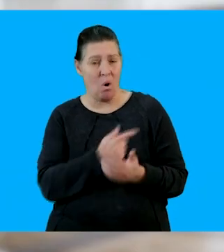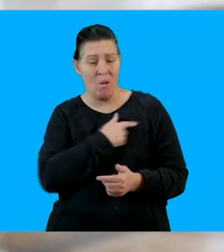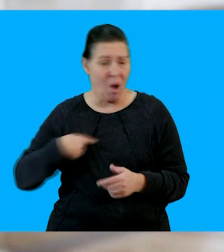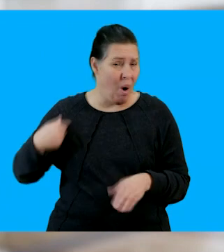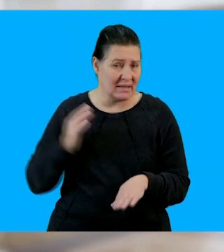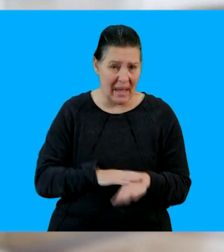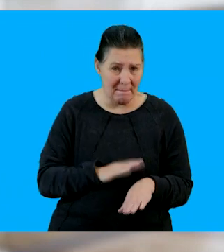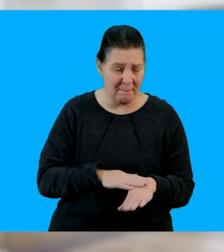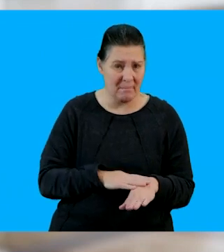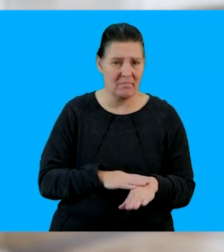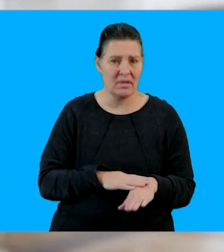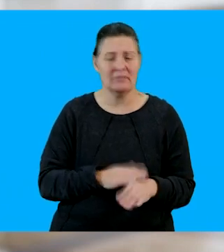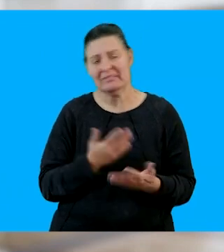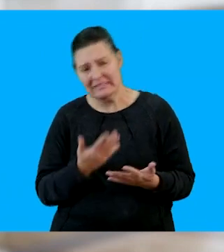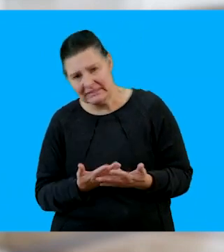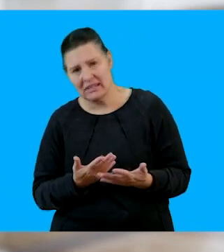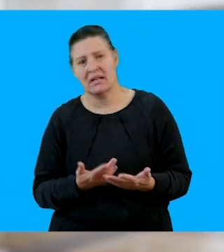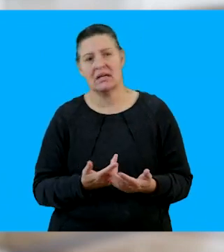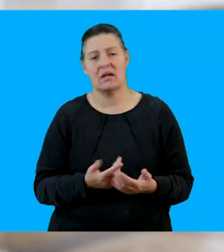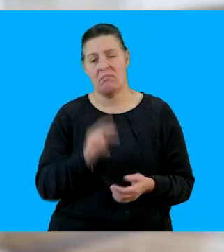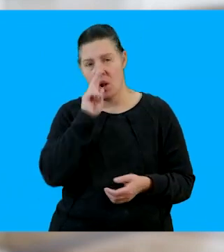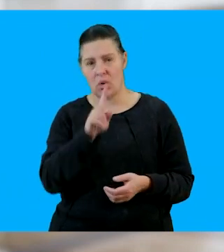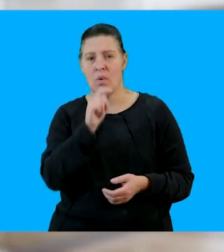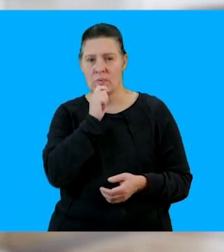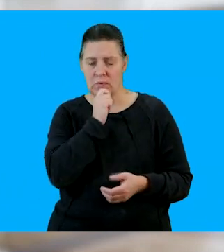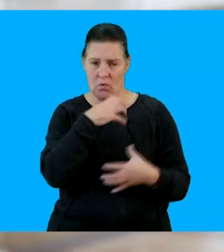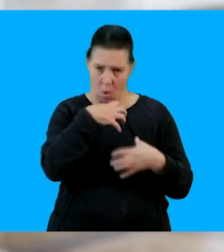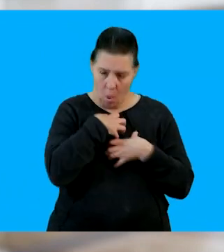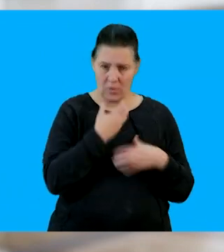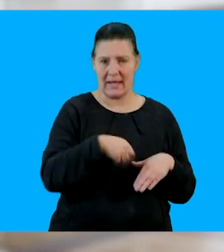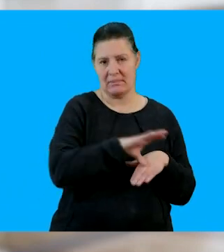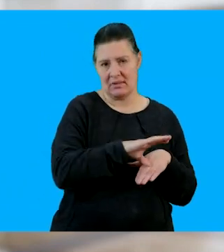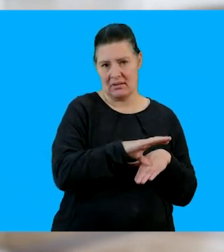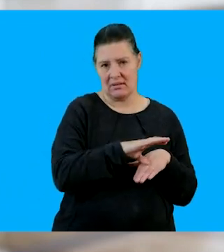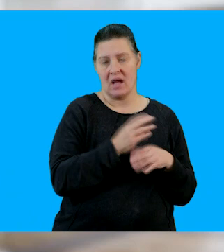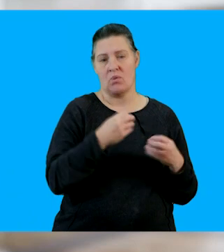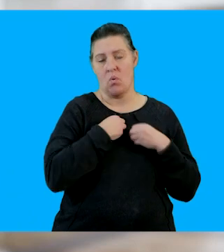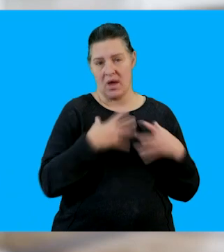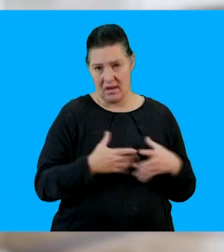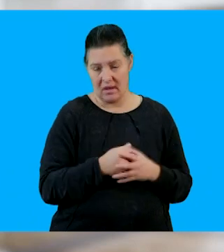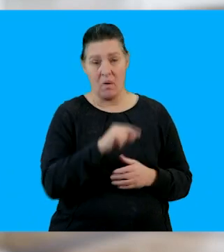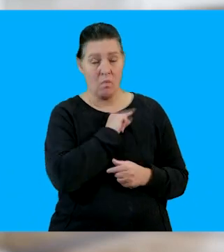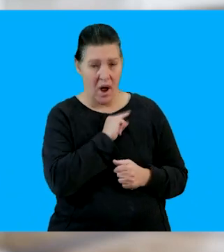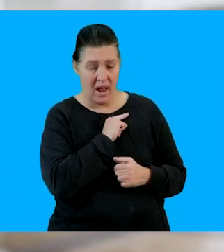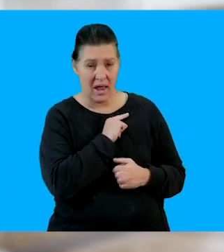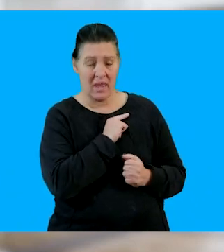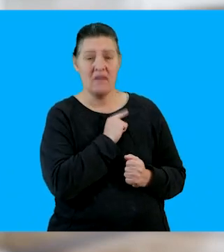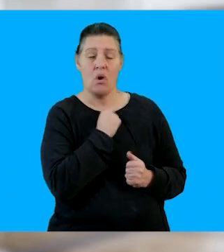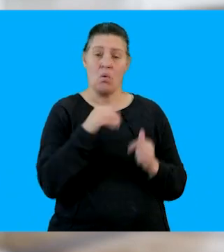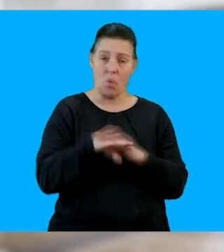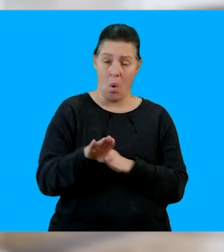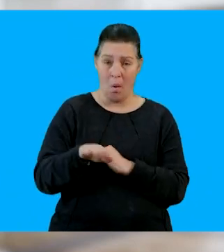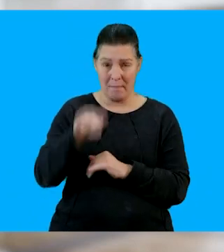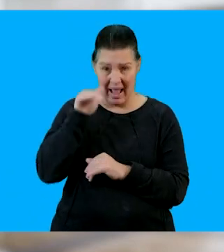a long period of time, you can look into using your own capital as an owner, because obviously if you are going